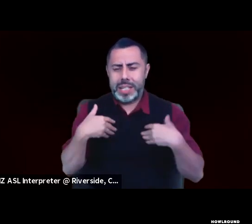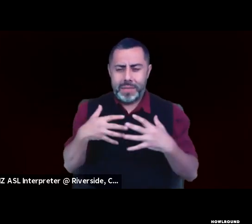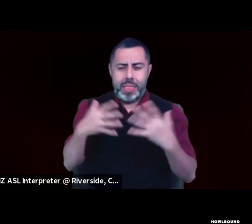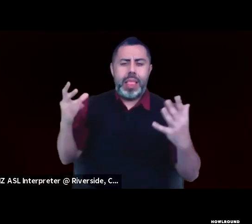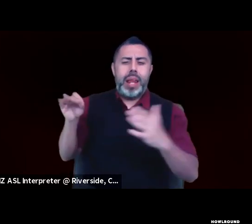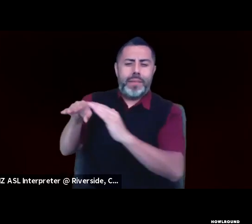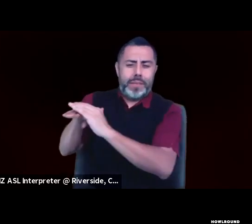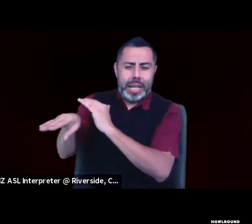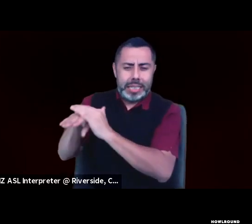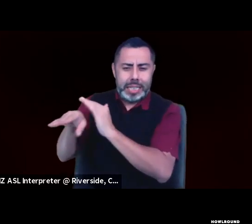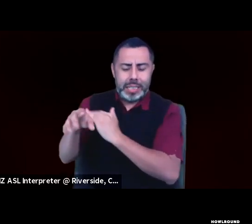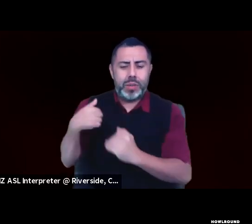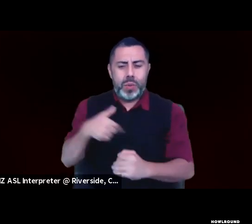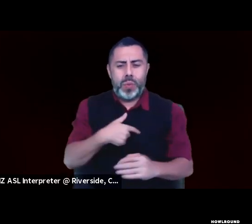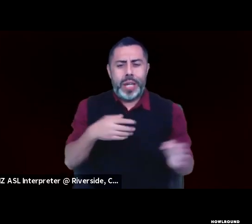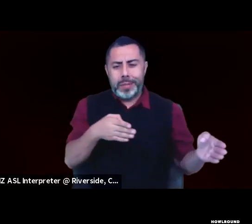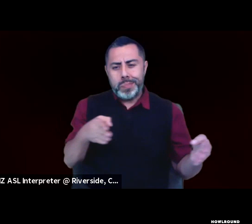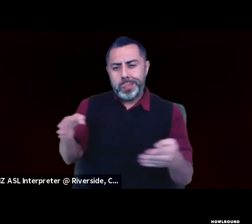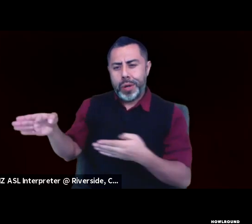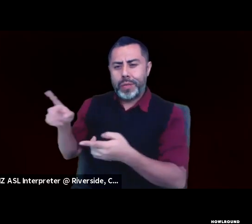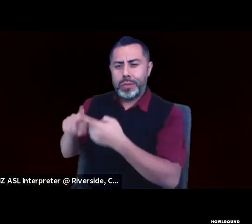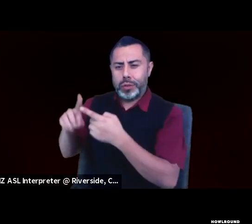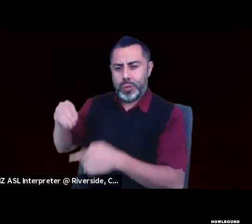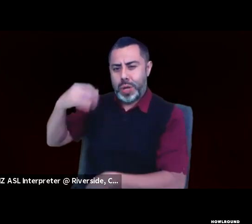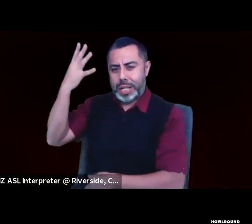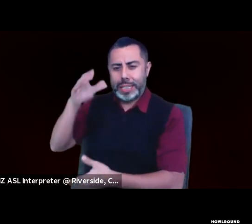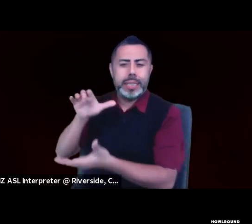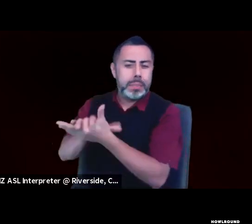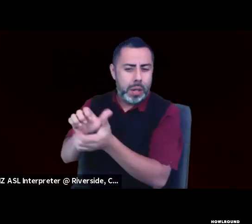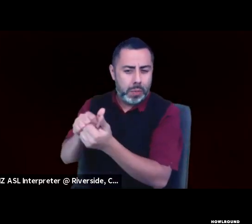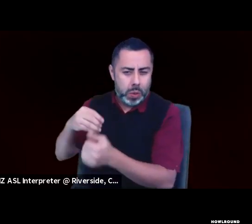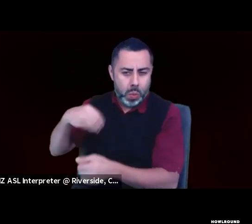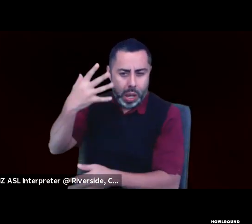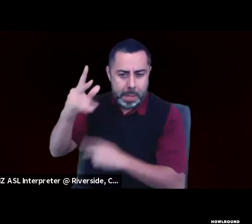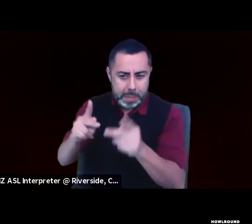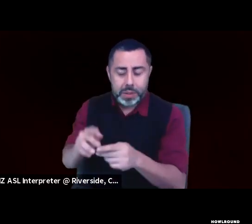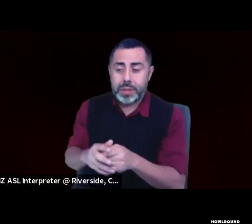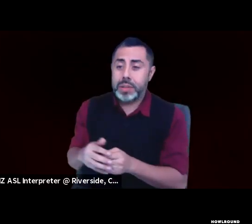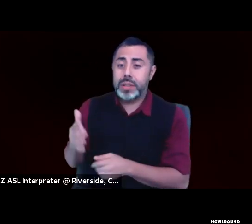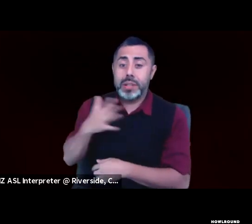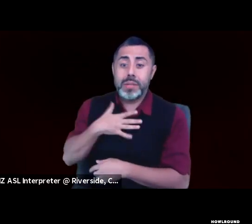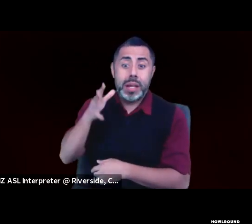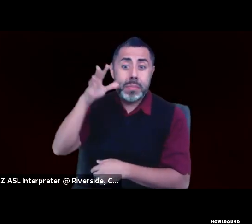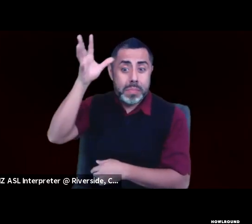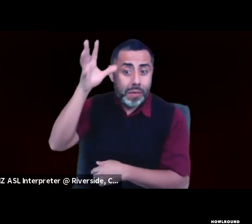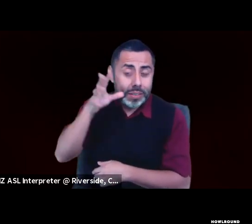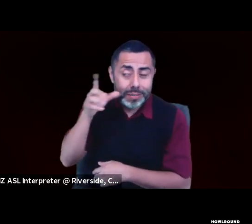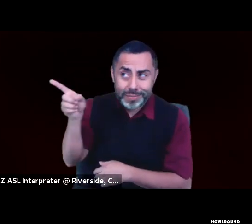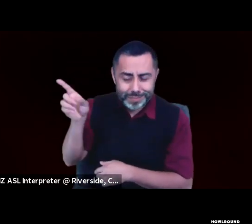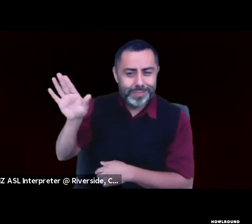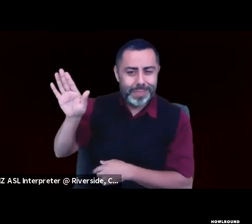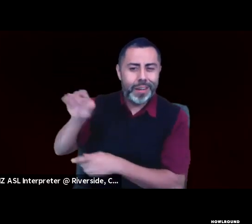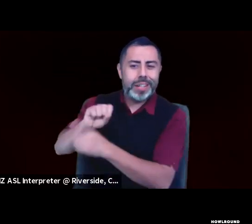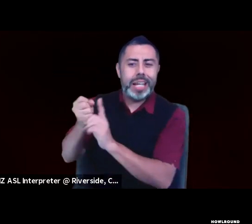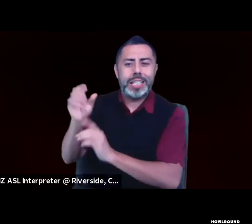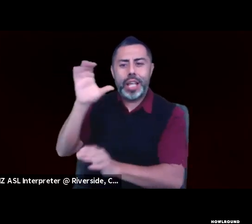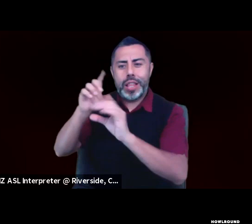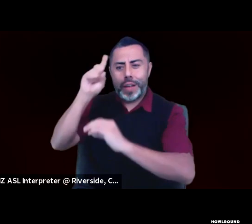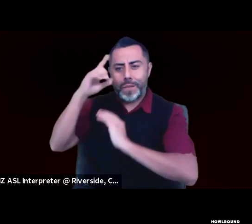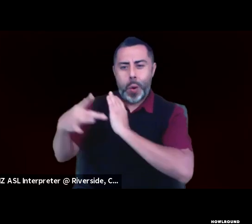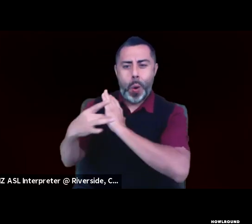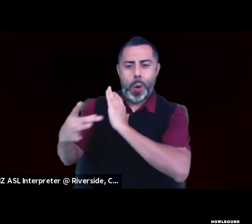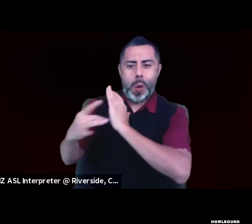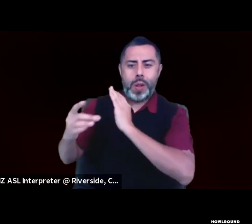moved towards whiteness, marrying white people. And in the case of my parents, seeking oil in Alberta. And so